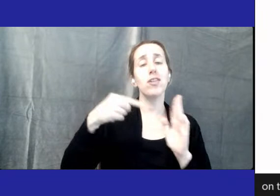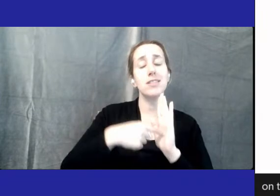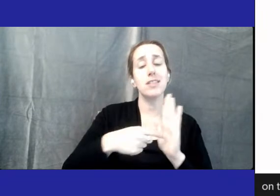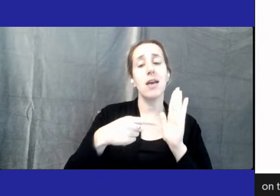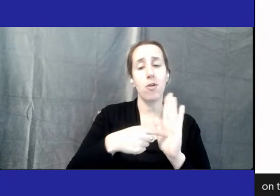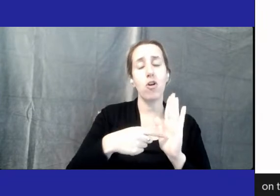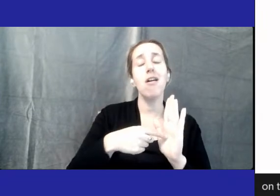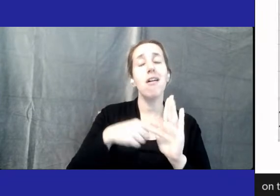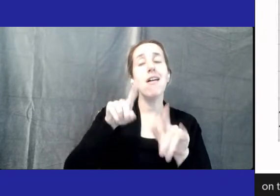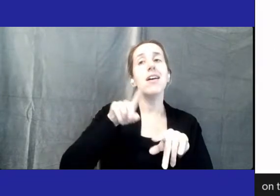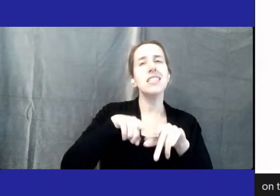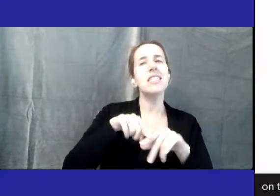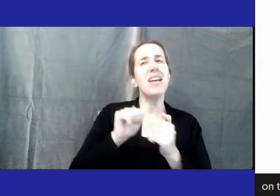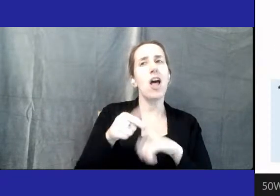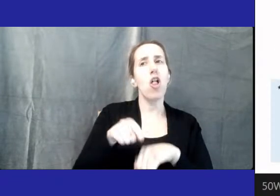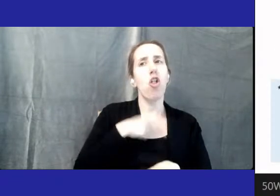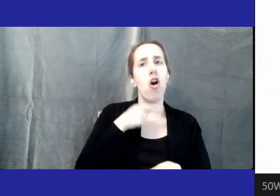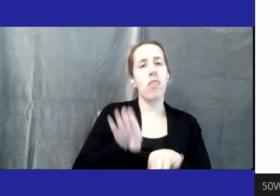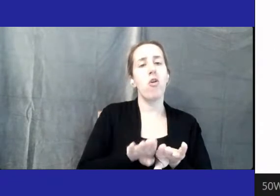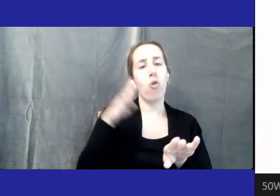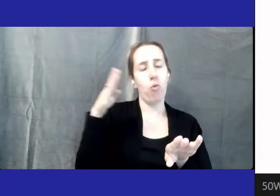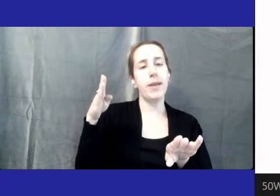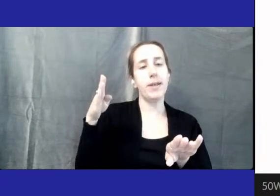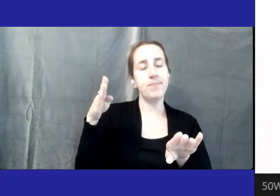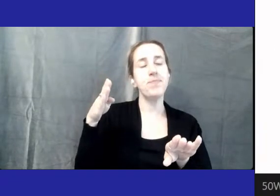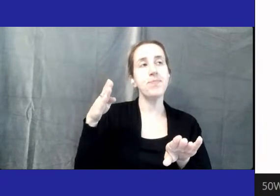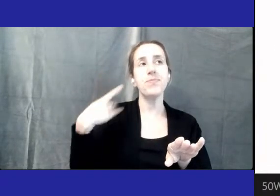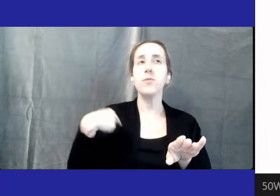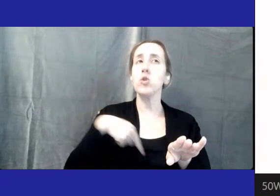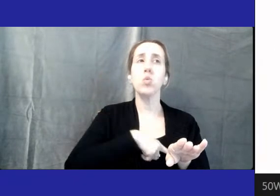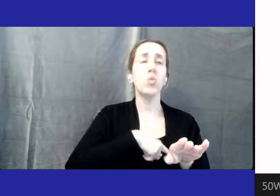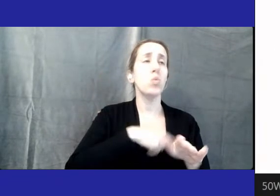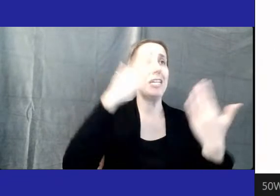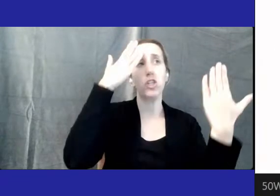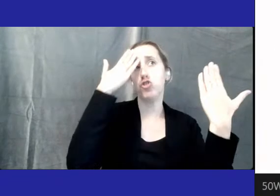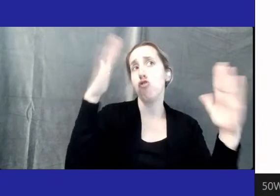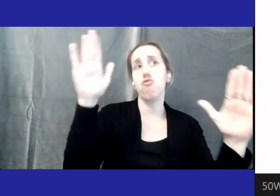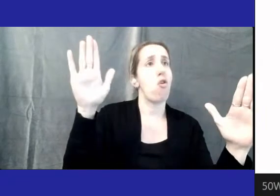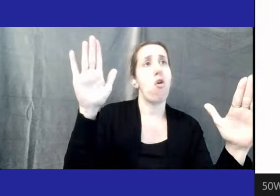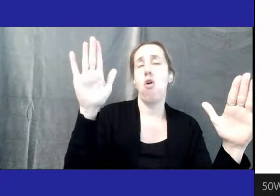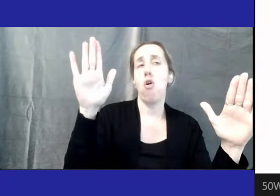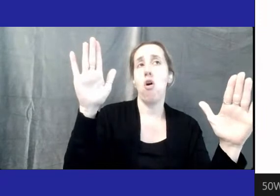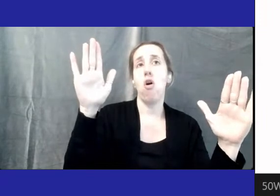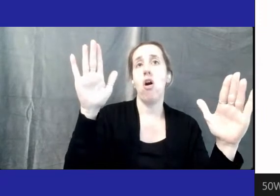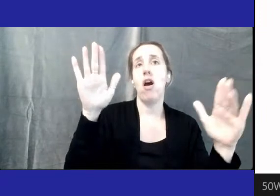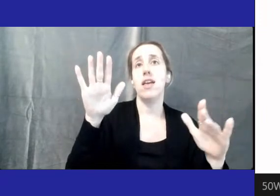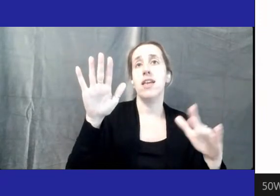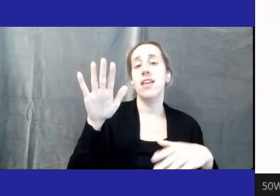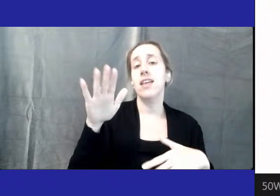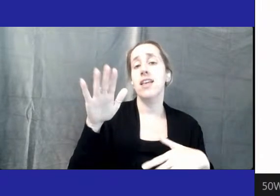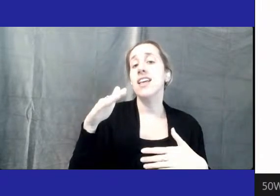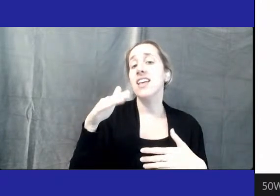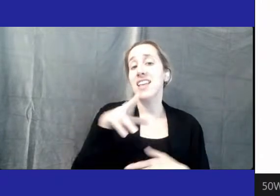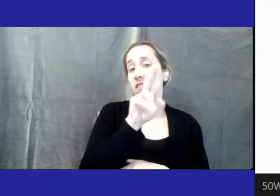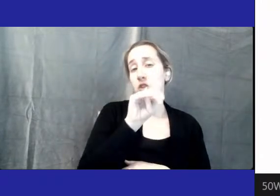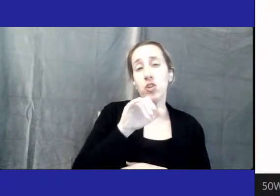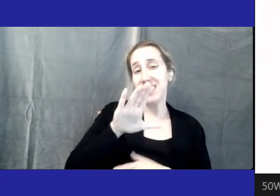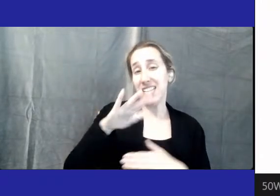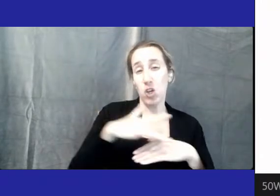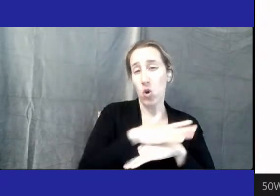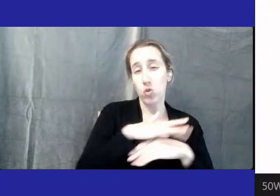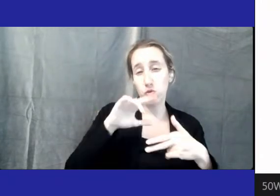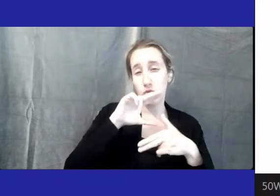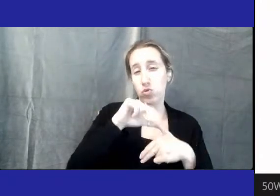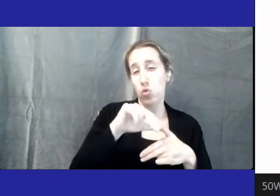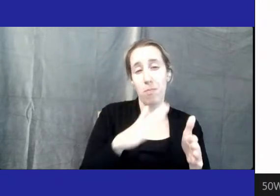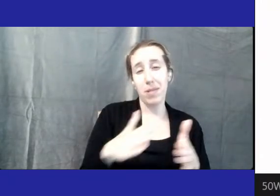long they're opened. So we don't really know, even in New York City's coastal storm plan, like how long the special medical needs shelters will be open.